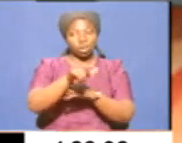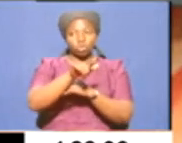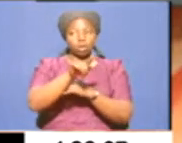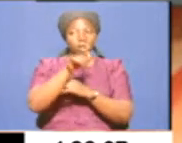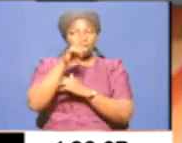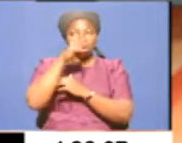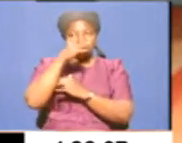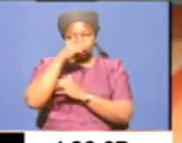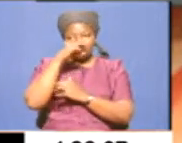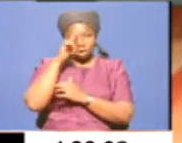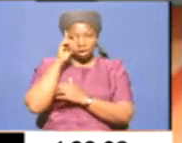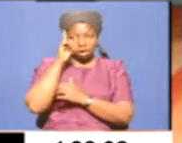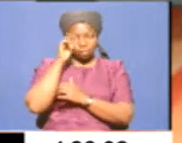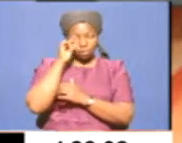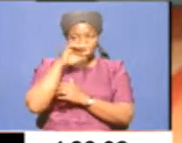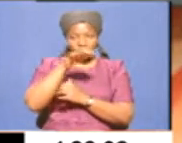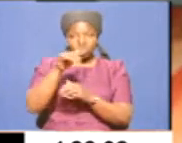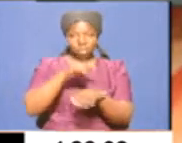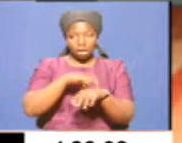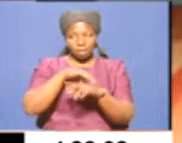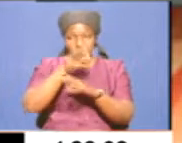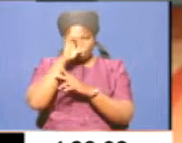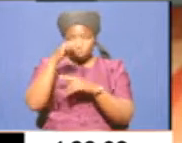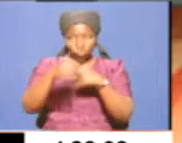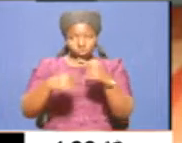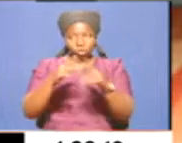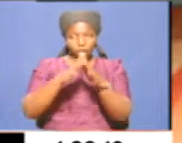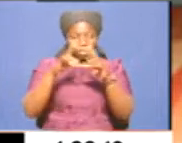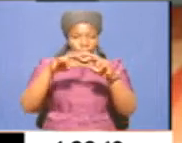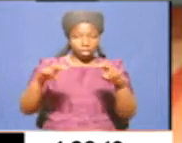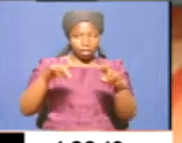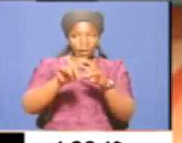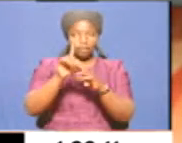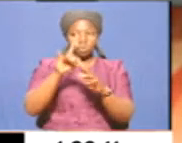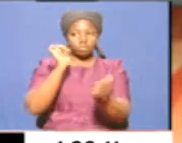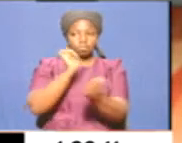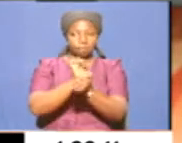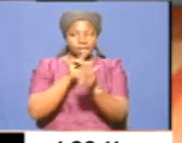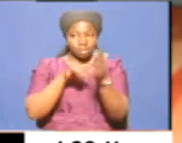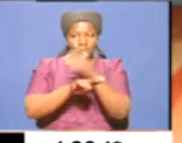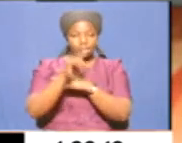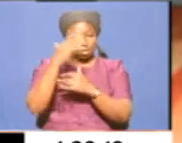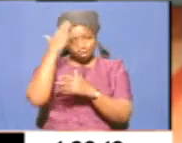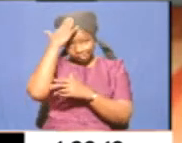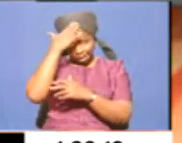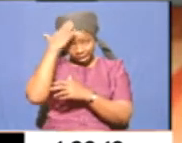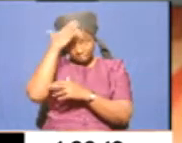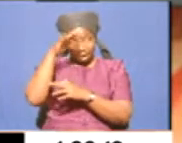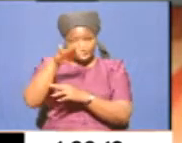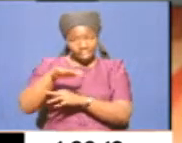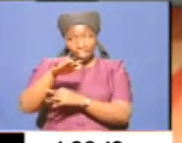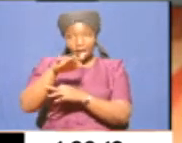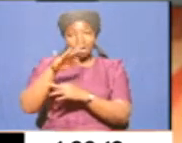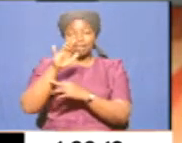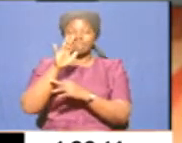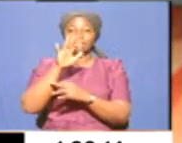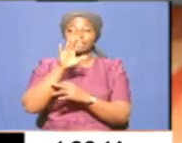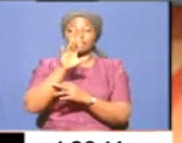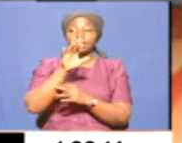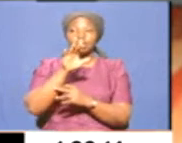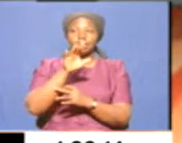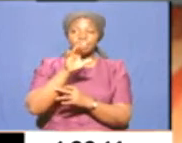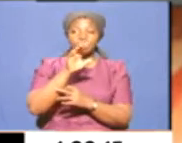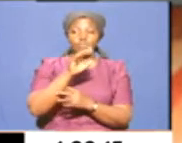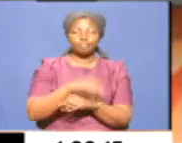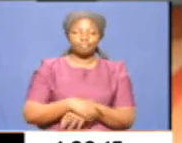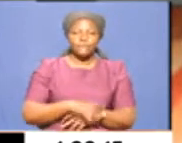with investigations. Rotich was arrested on Thursday night in Changamwe constituency, and according to the Directorate of Criminal Investigations,